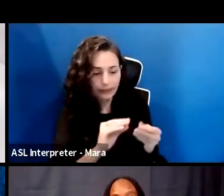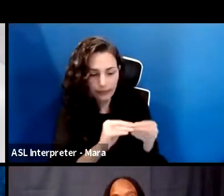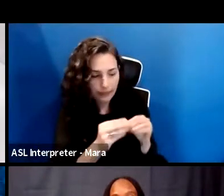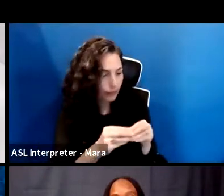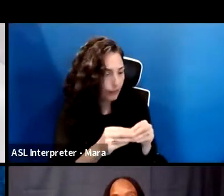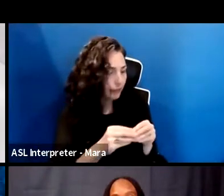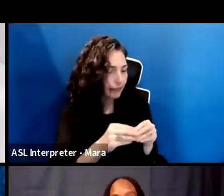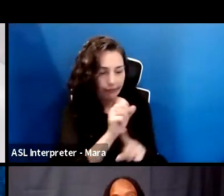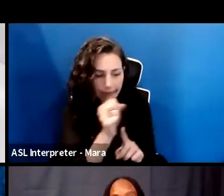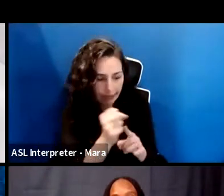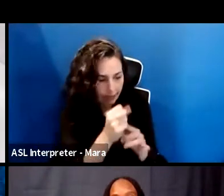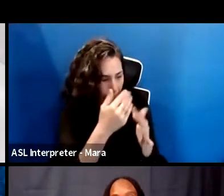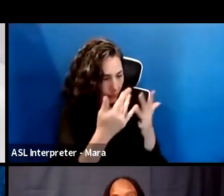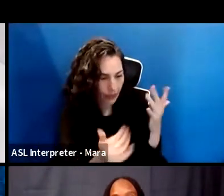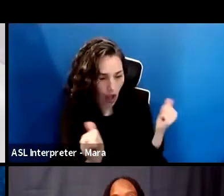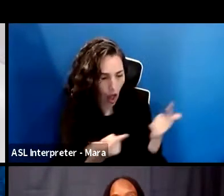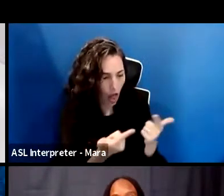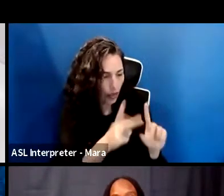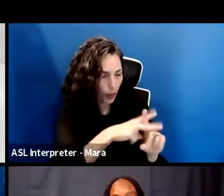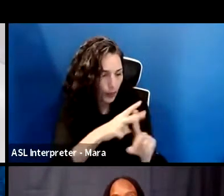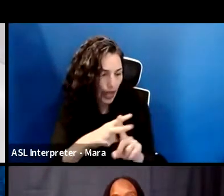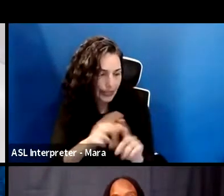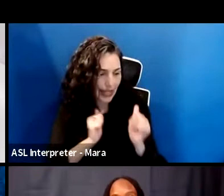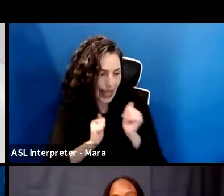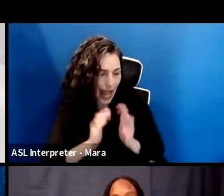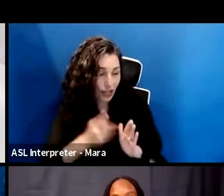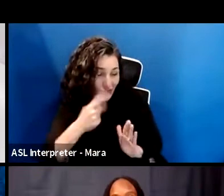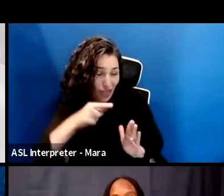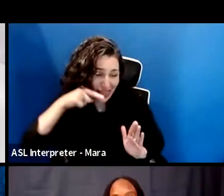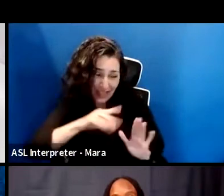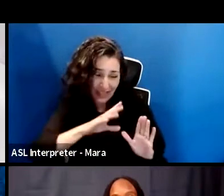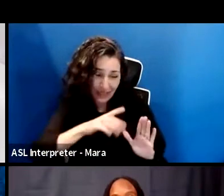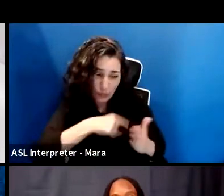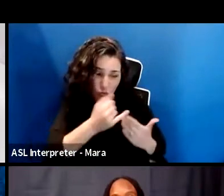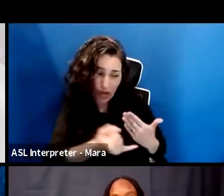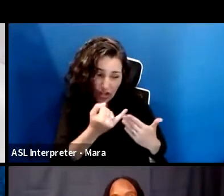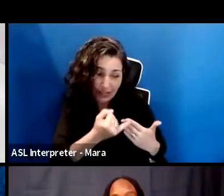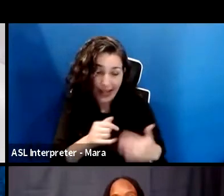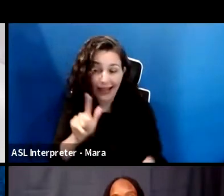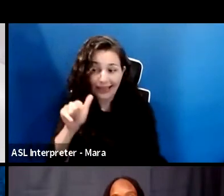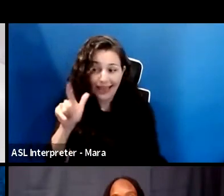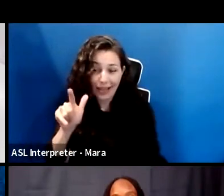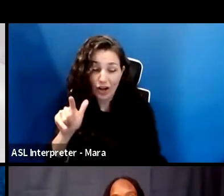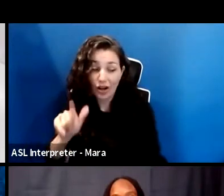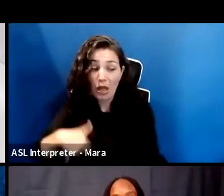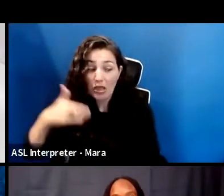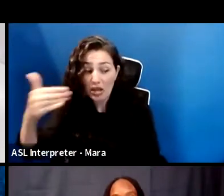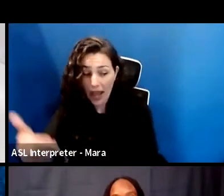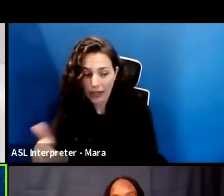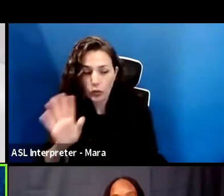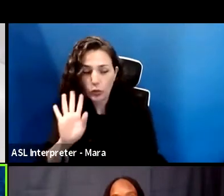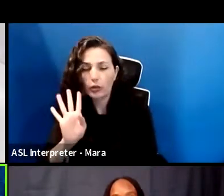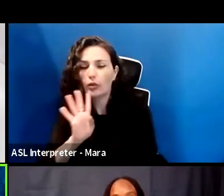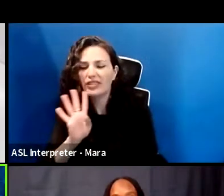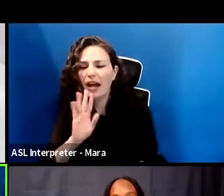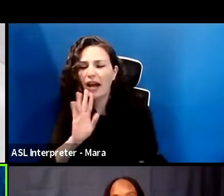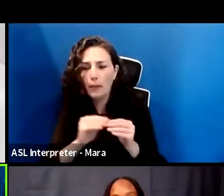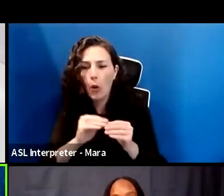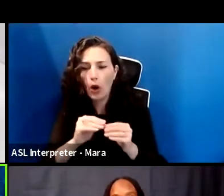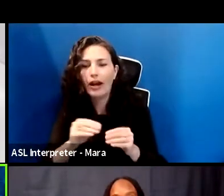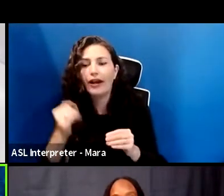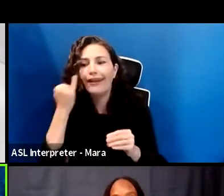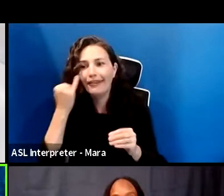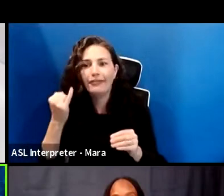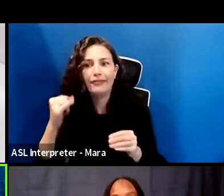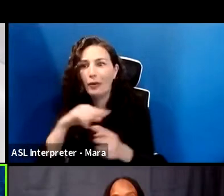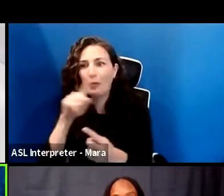the actors on my production for this one. And then we'll talk about the next one when the time comes. Very good.